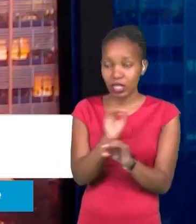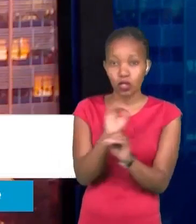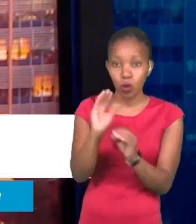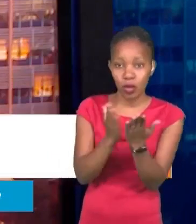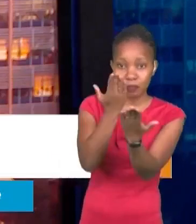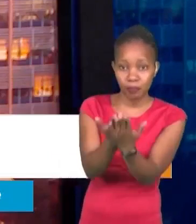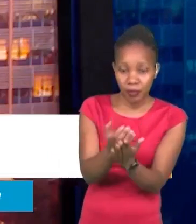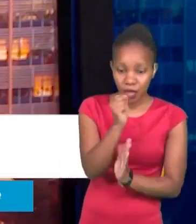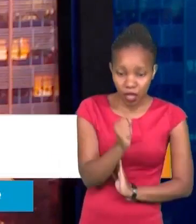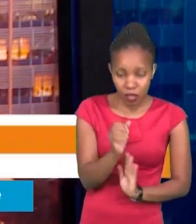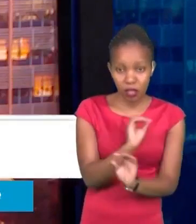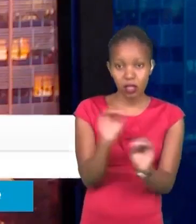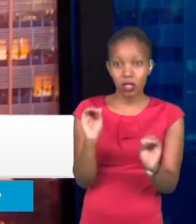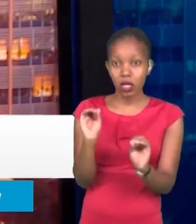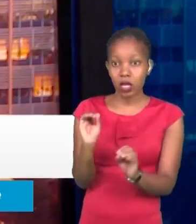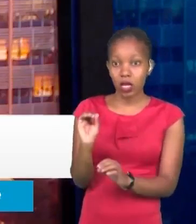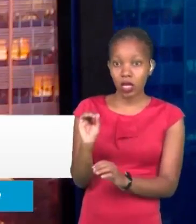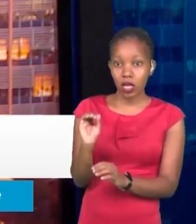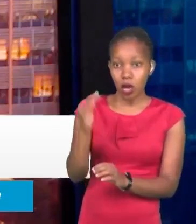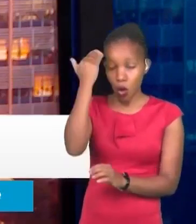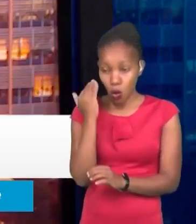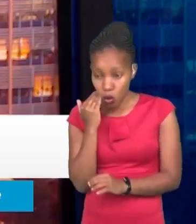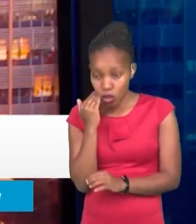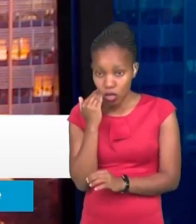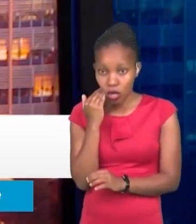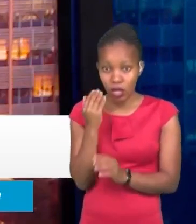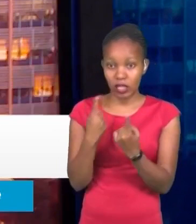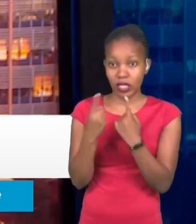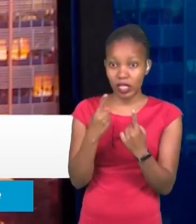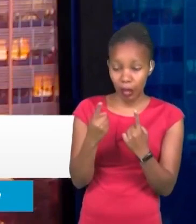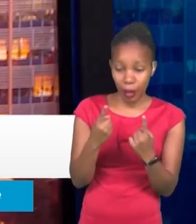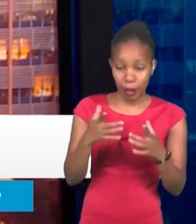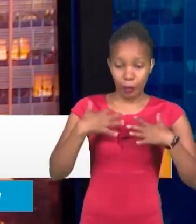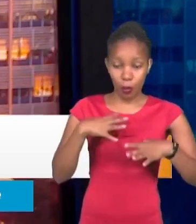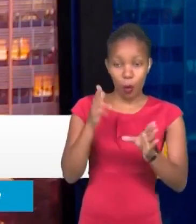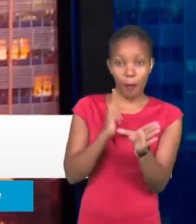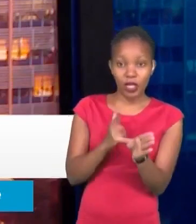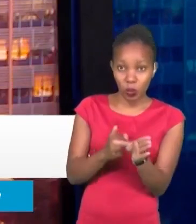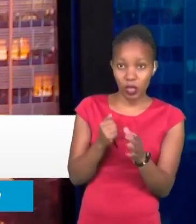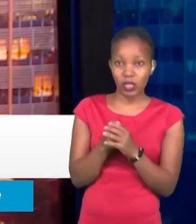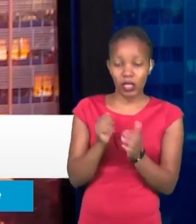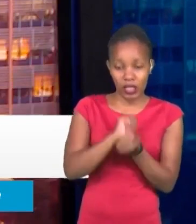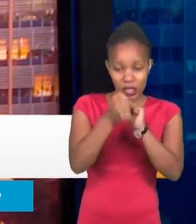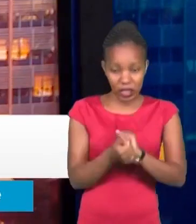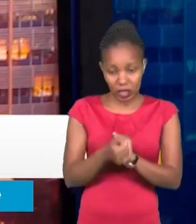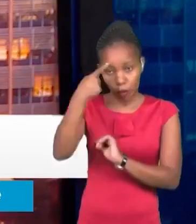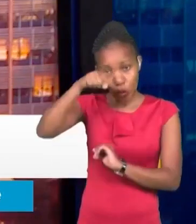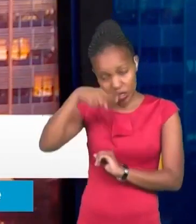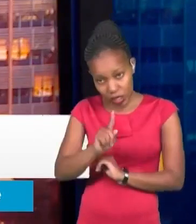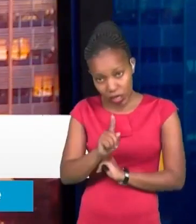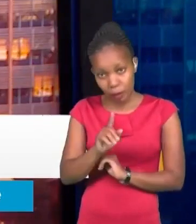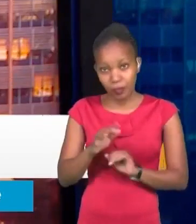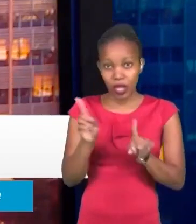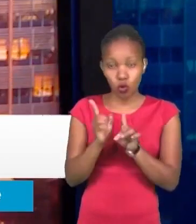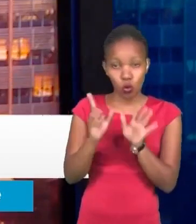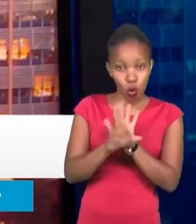a particular age. The Court of Appeal invited the public to participate in the reform of policy and